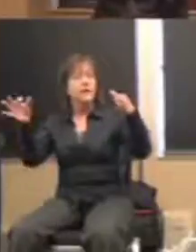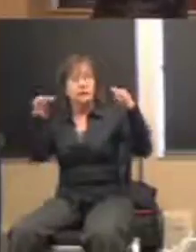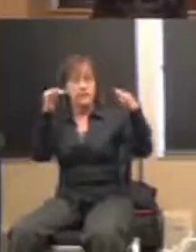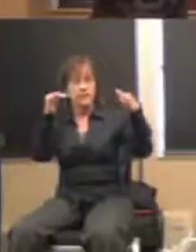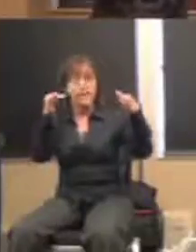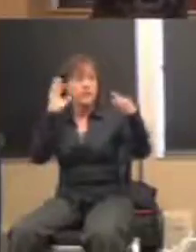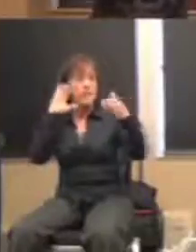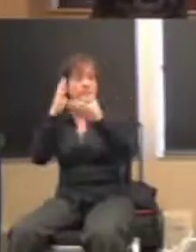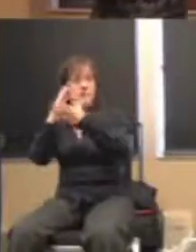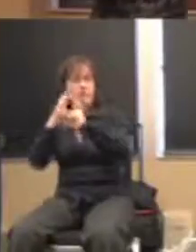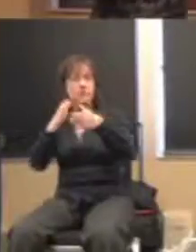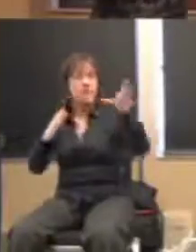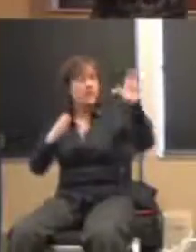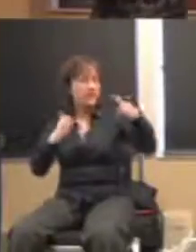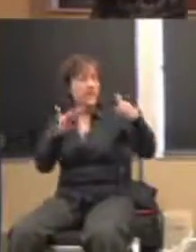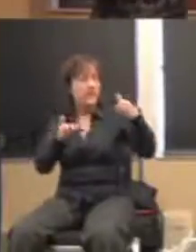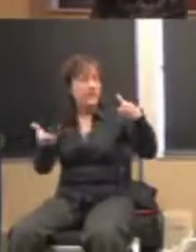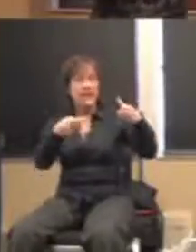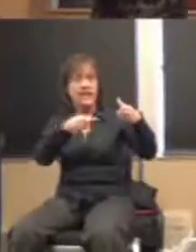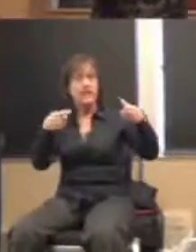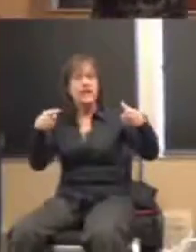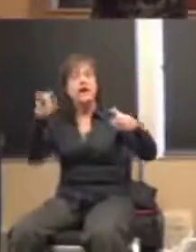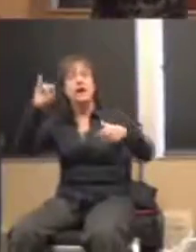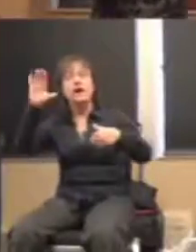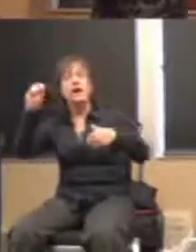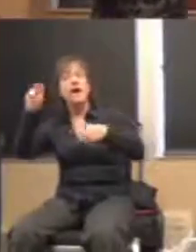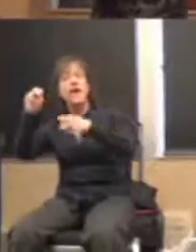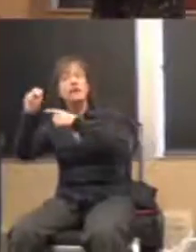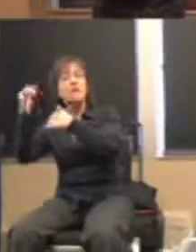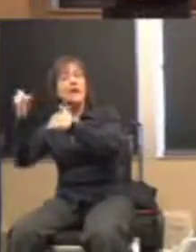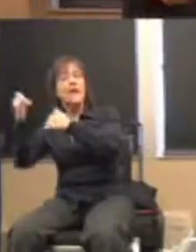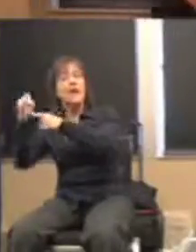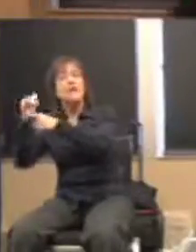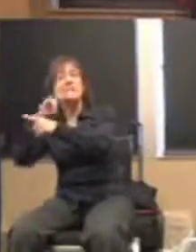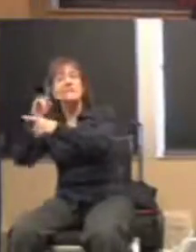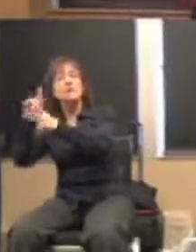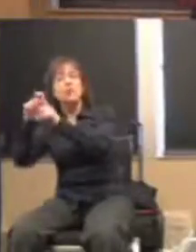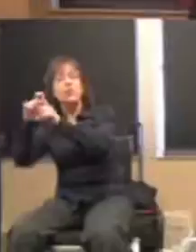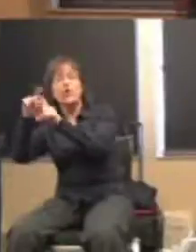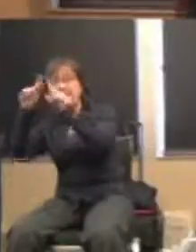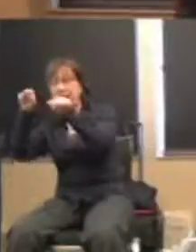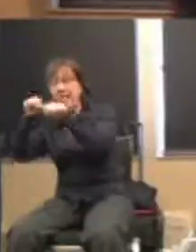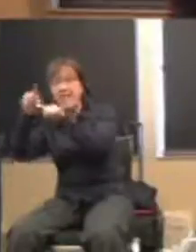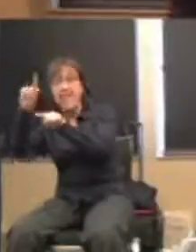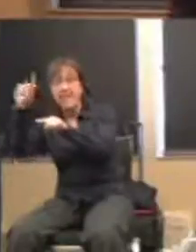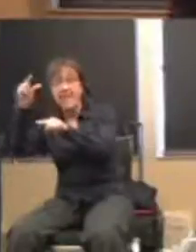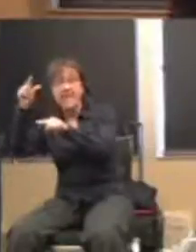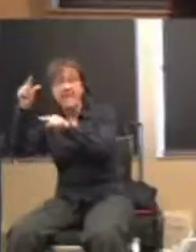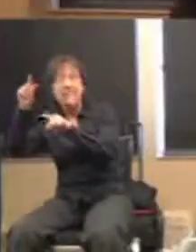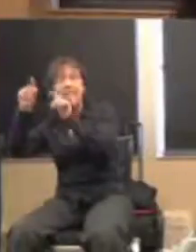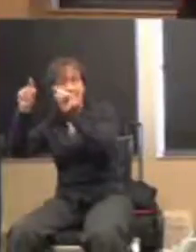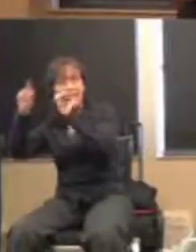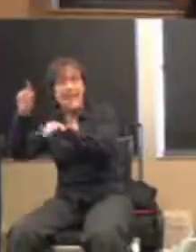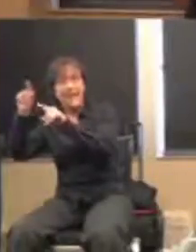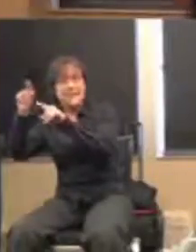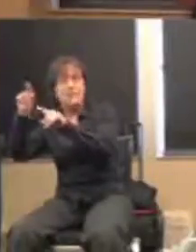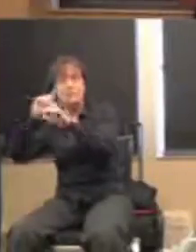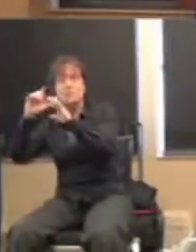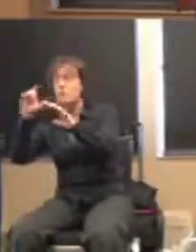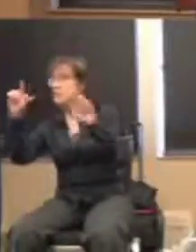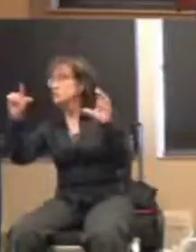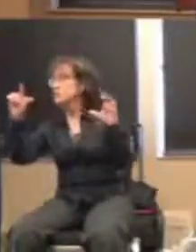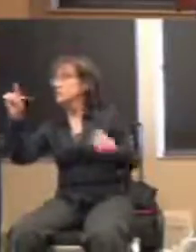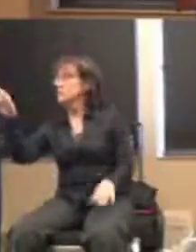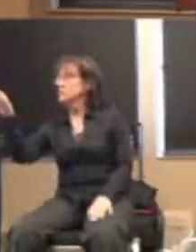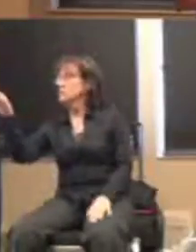Your icon is your word right now. Your icon is your communication. But you can also do this if you're